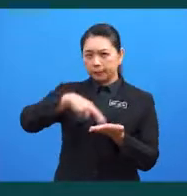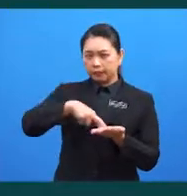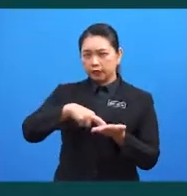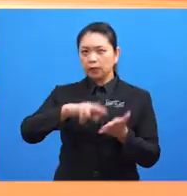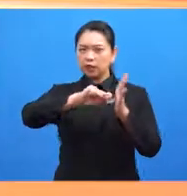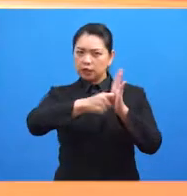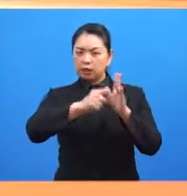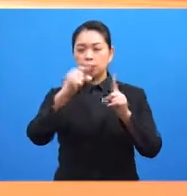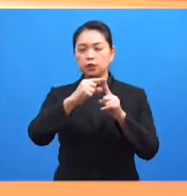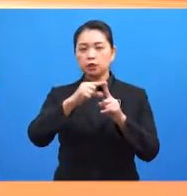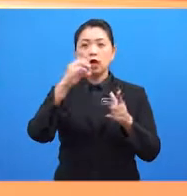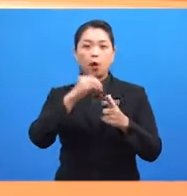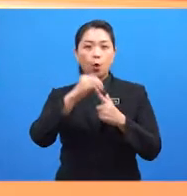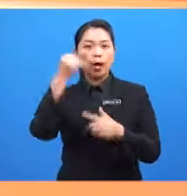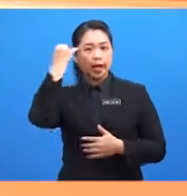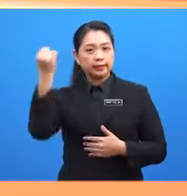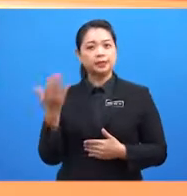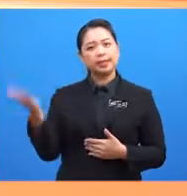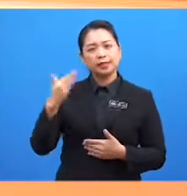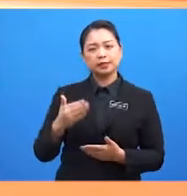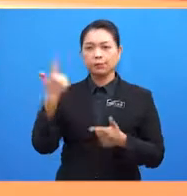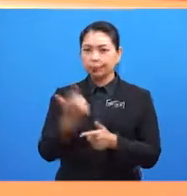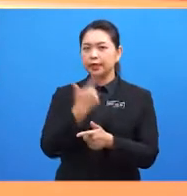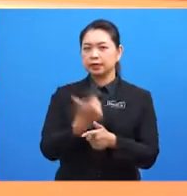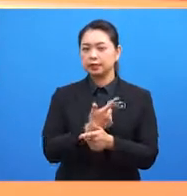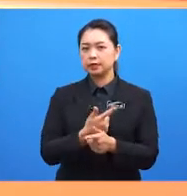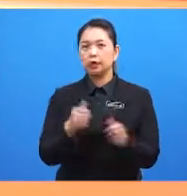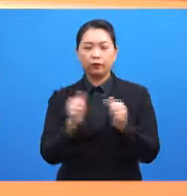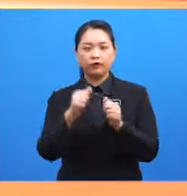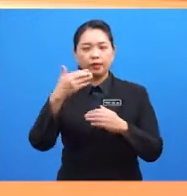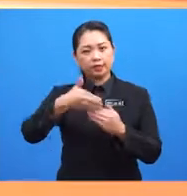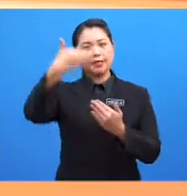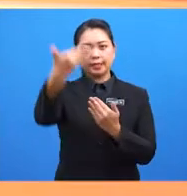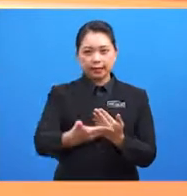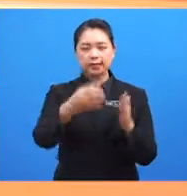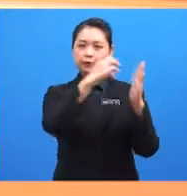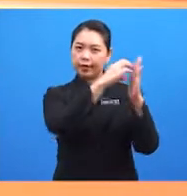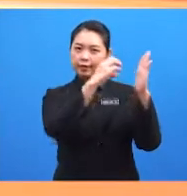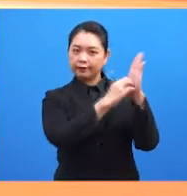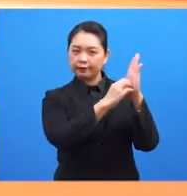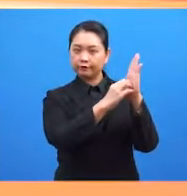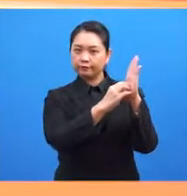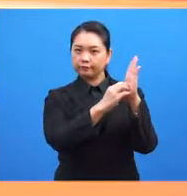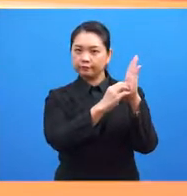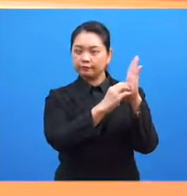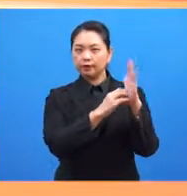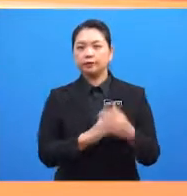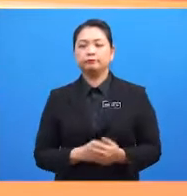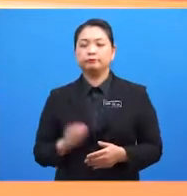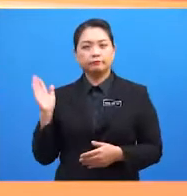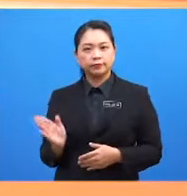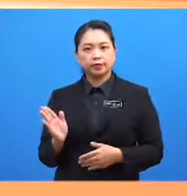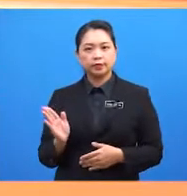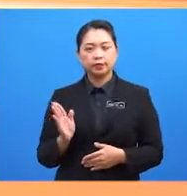ideas. Let's practice this strategy with the next paragraph. This paragraph doesn't